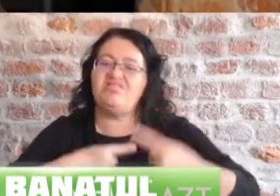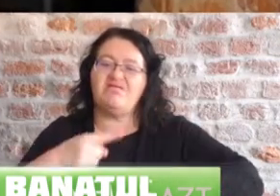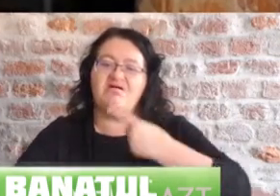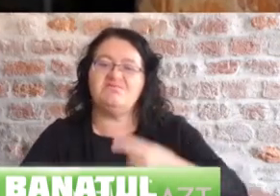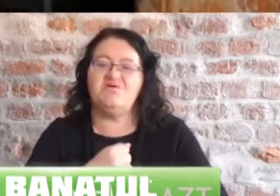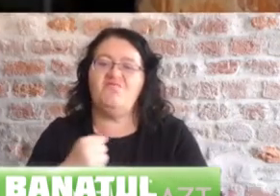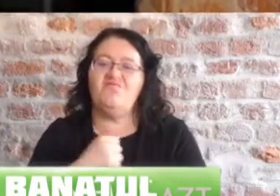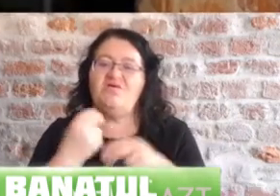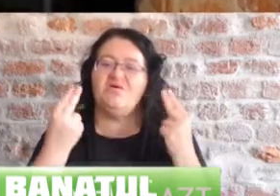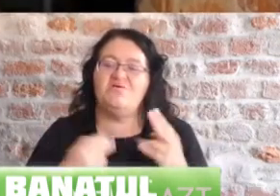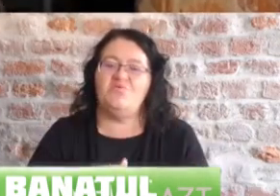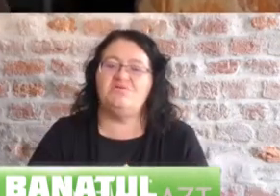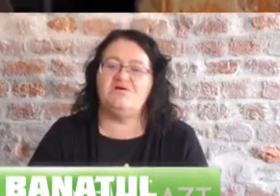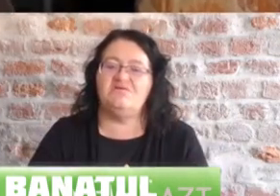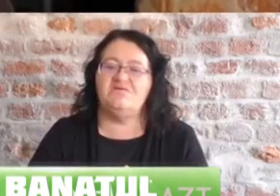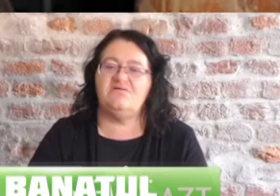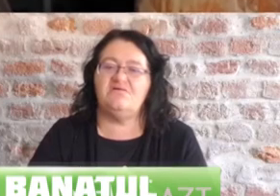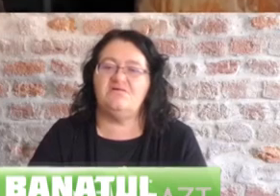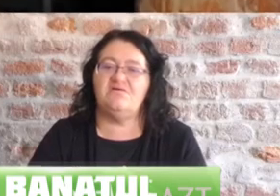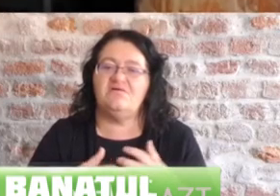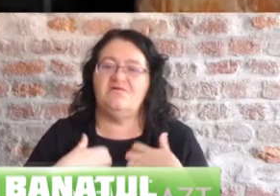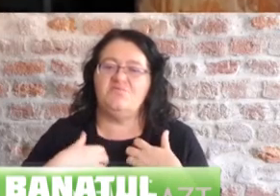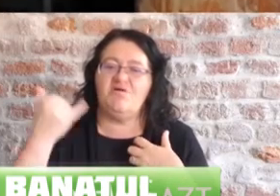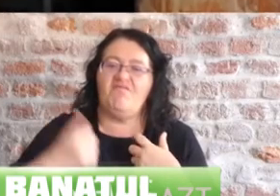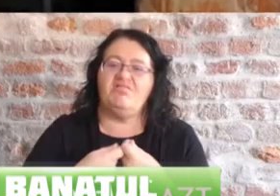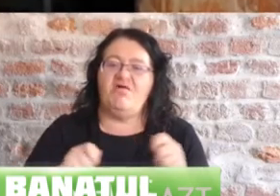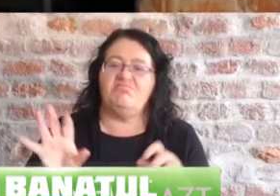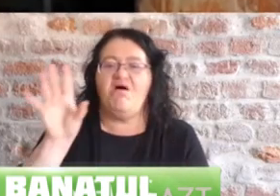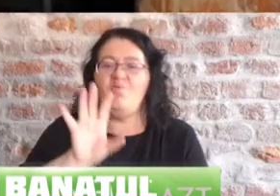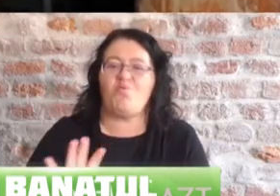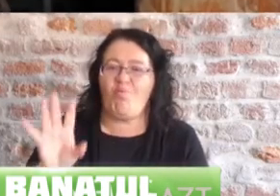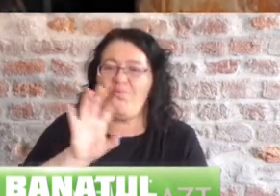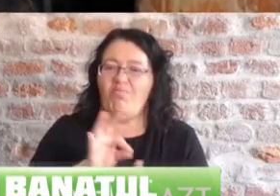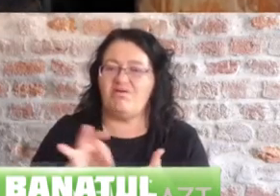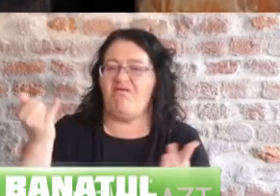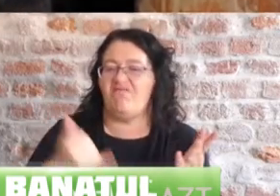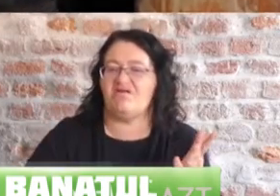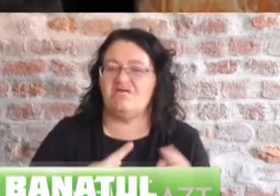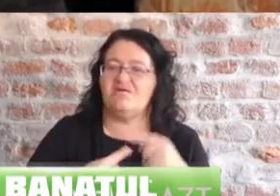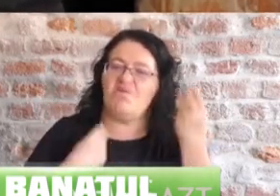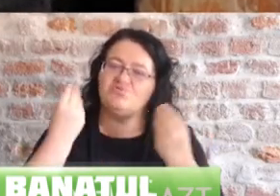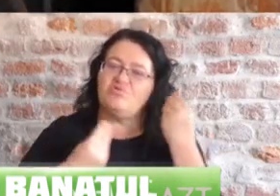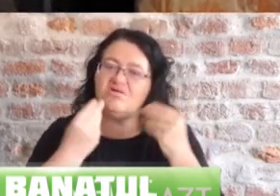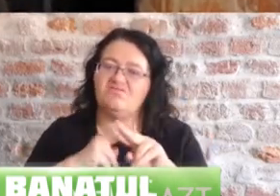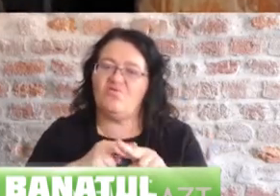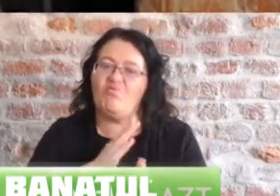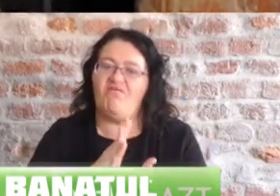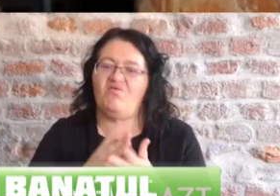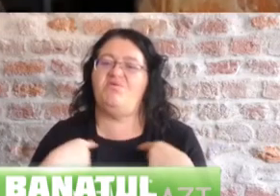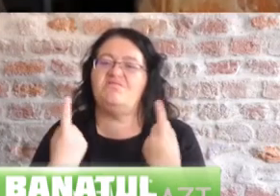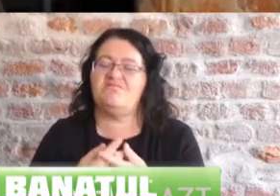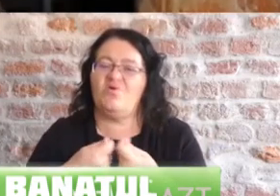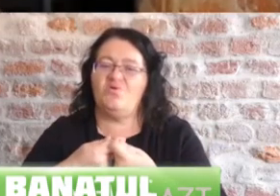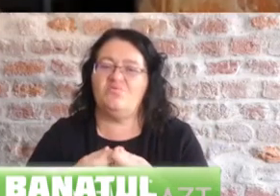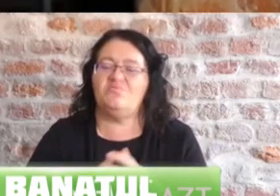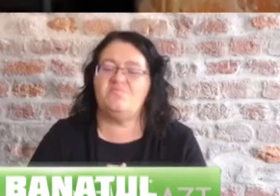very important. Projects were coming from all Europe. So, imagine you. But now I am